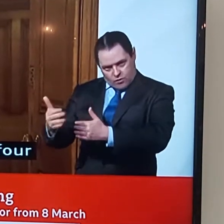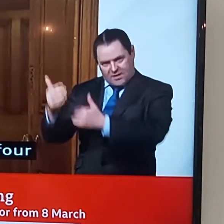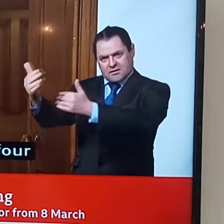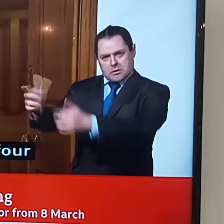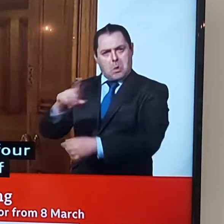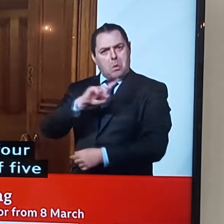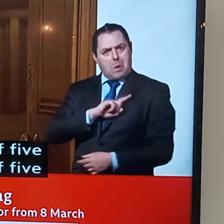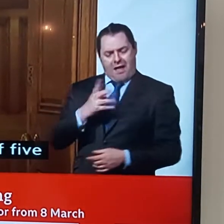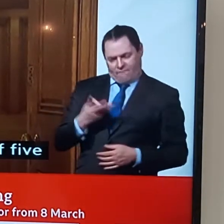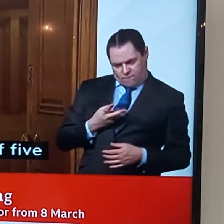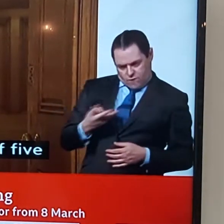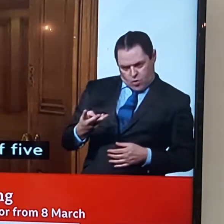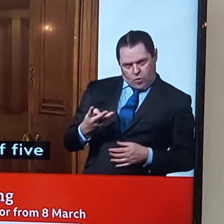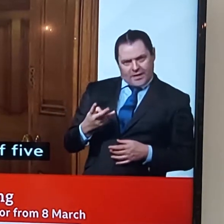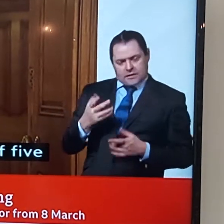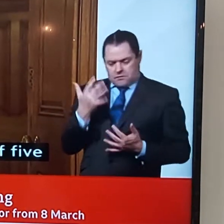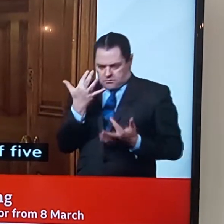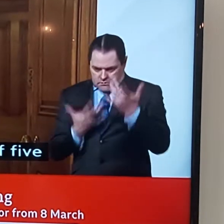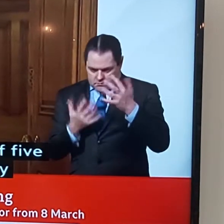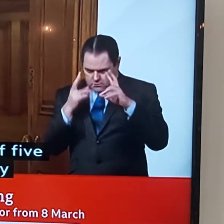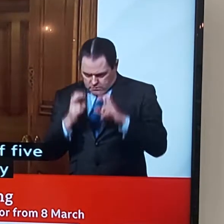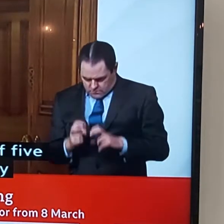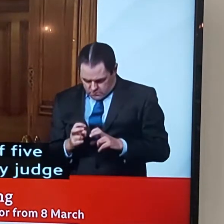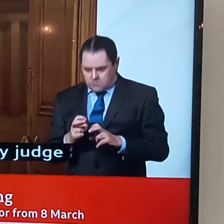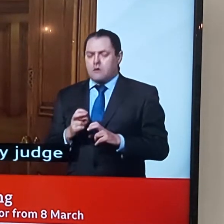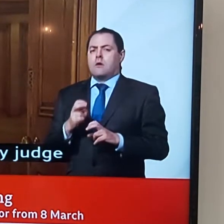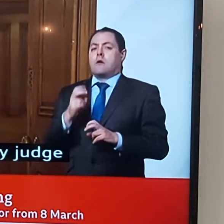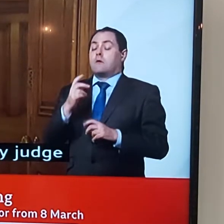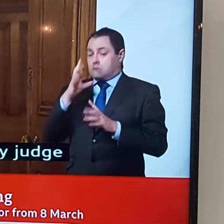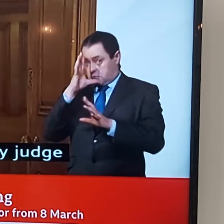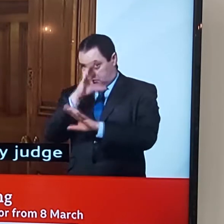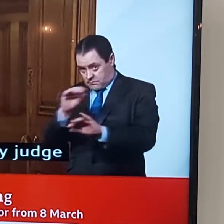move on. And you can see the details of all of this on